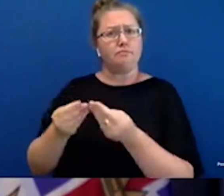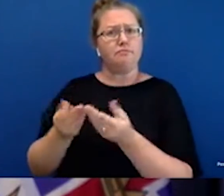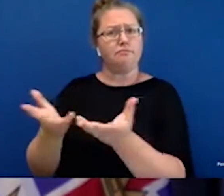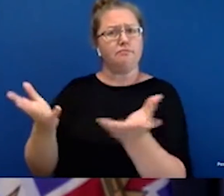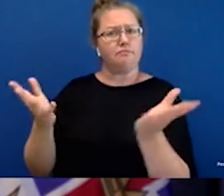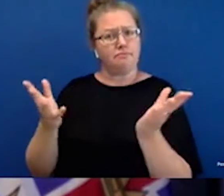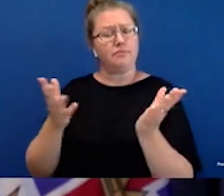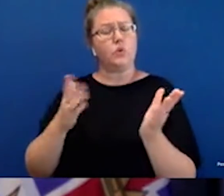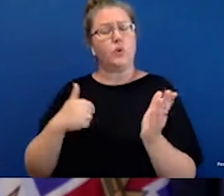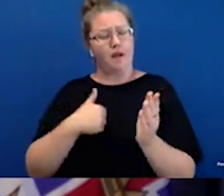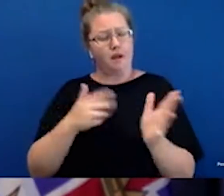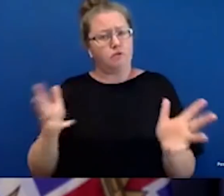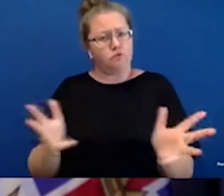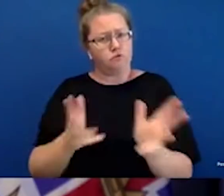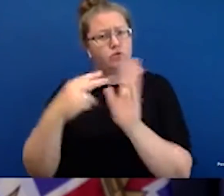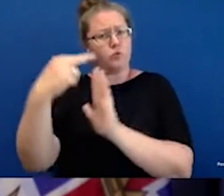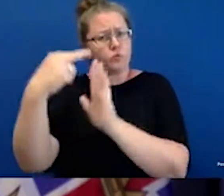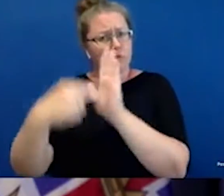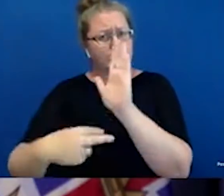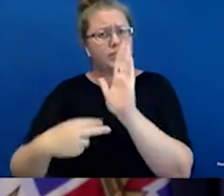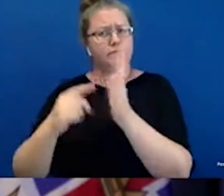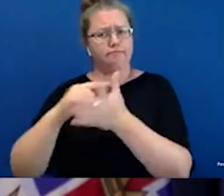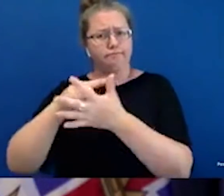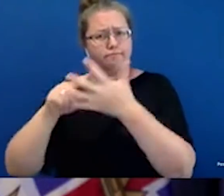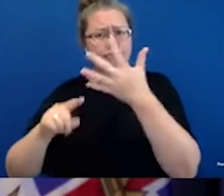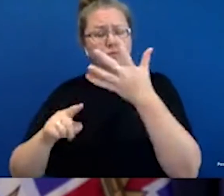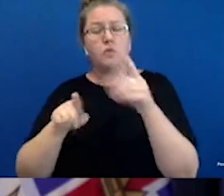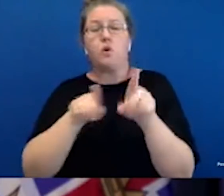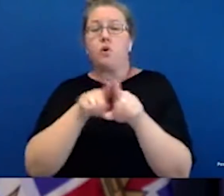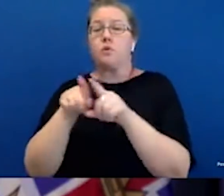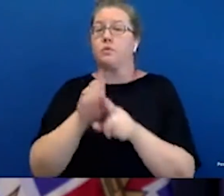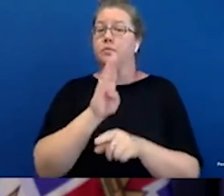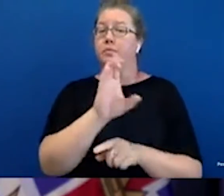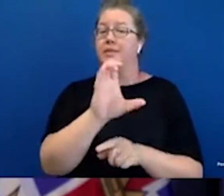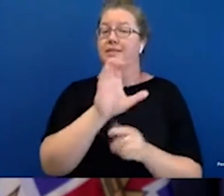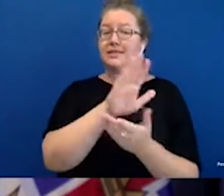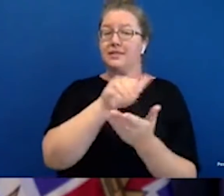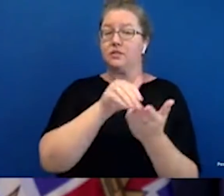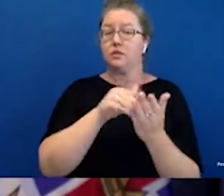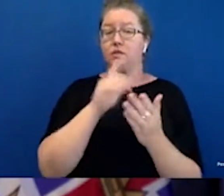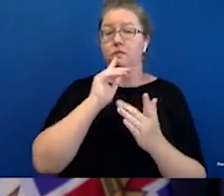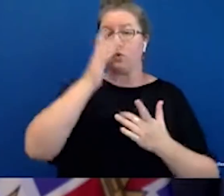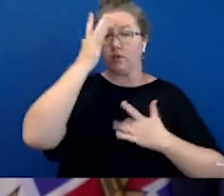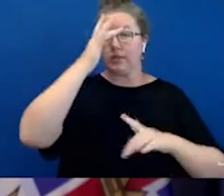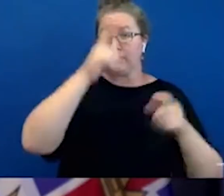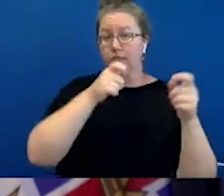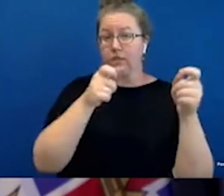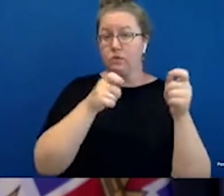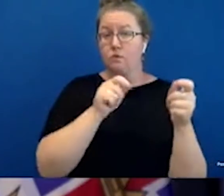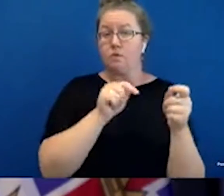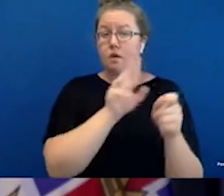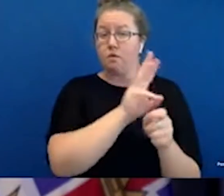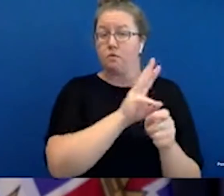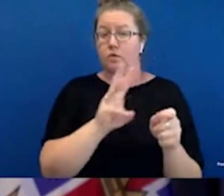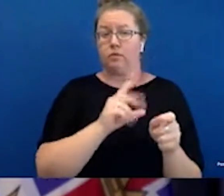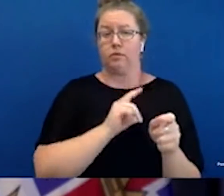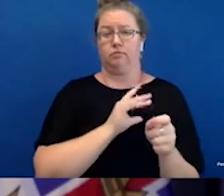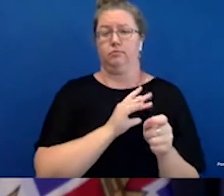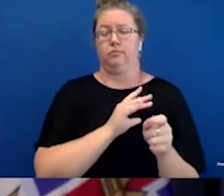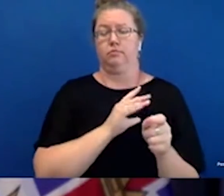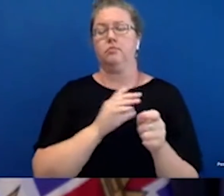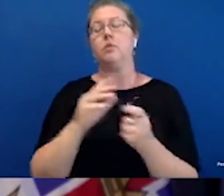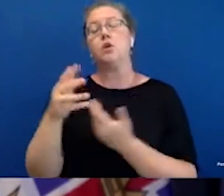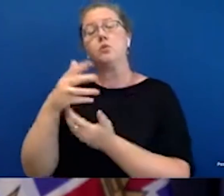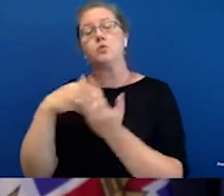and I encourage you all to make use particularly of the BC Centre for Disease Control website as your source of truth. I know there are many,